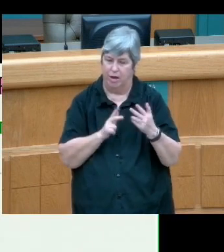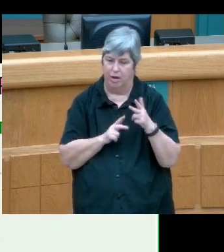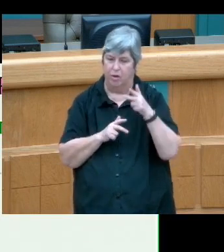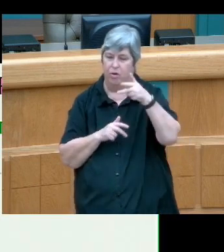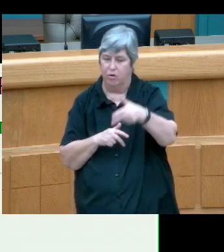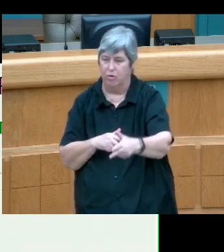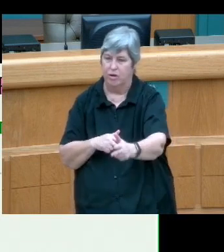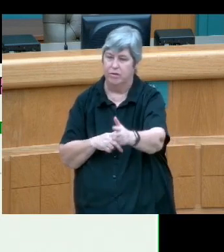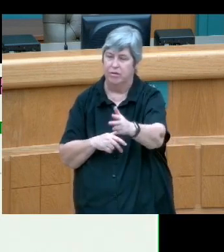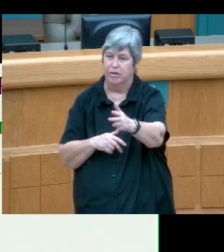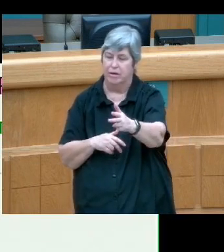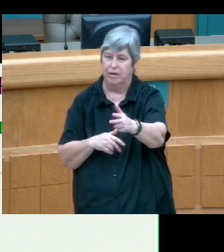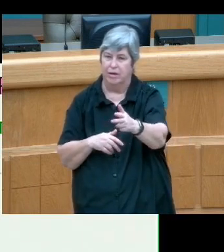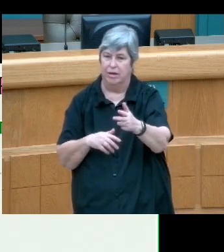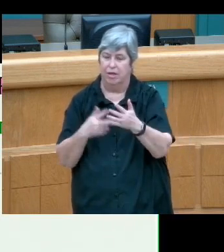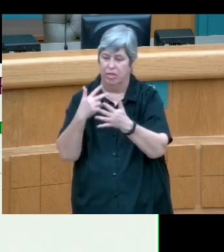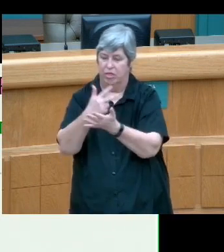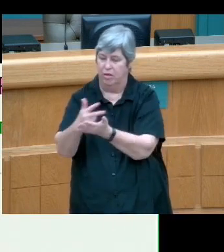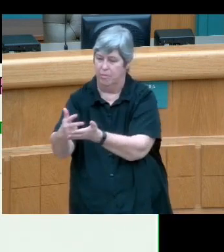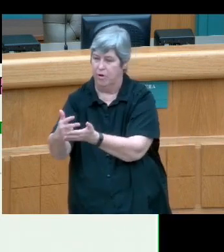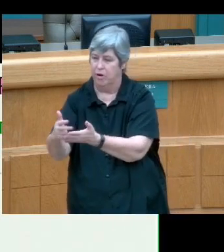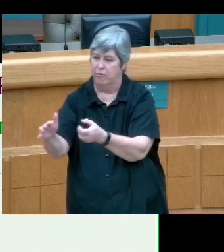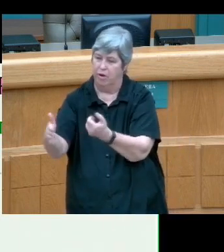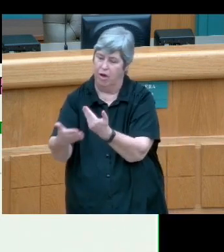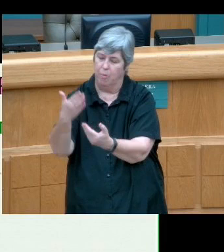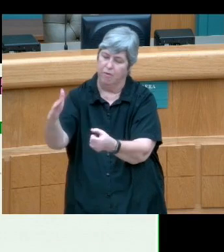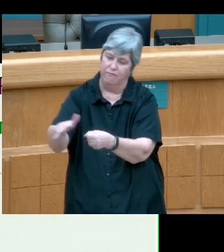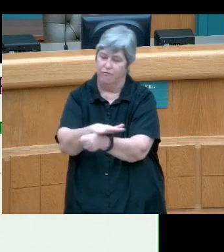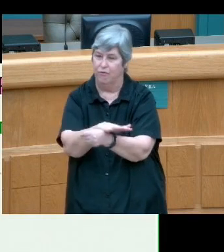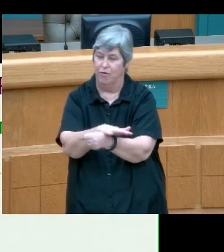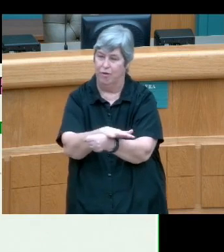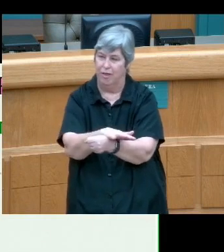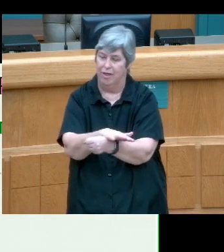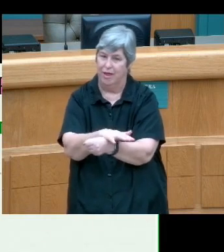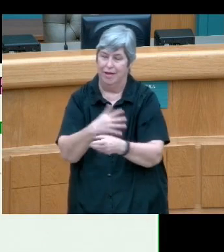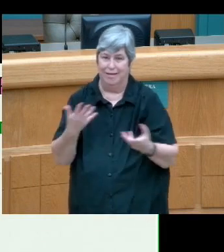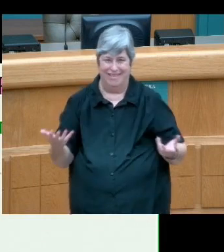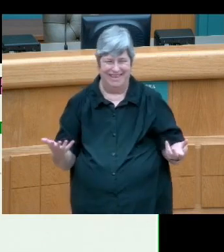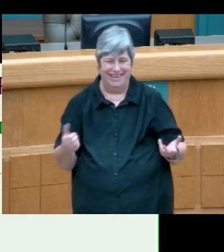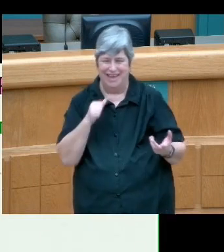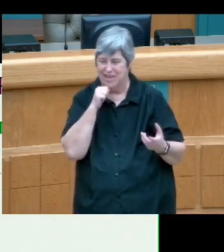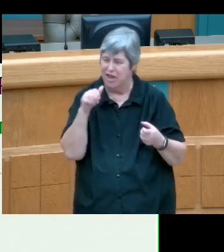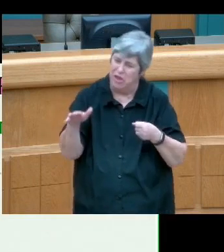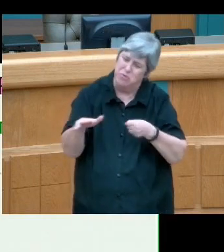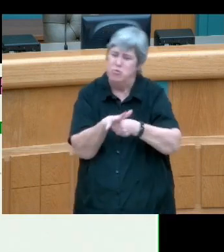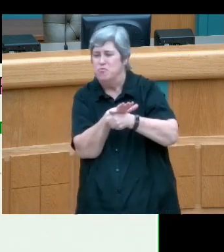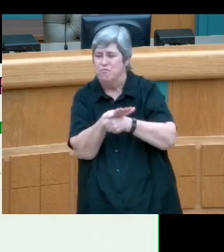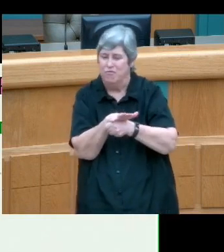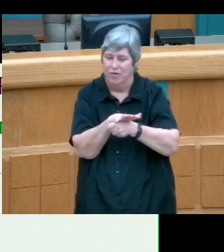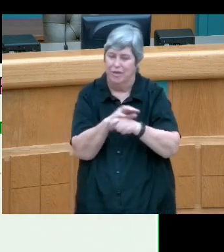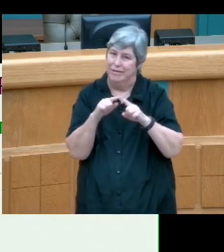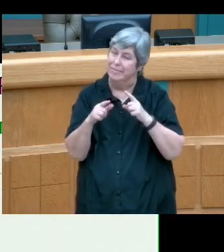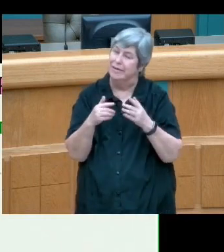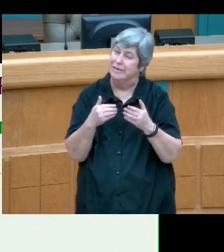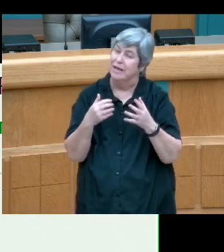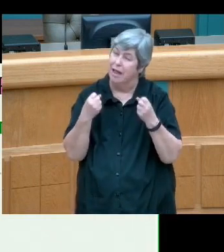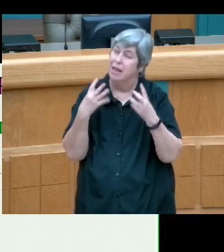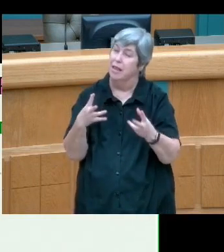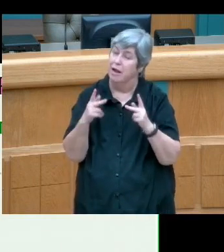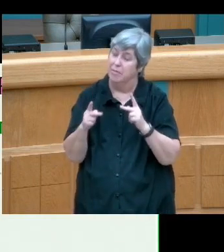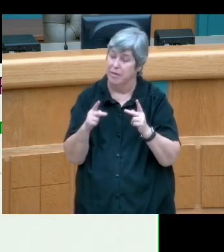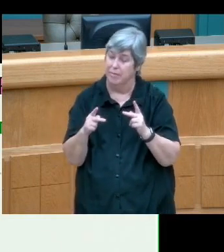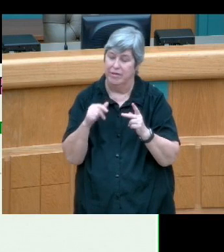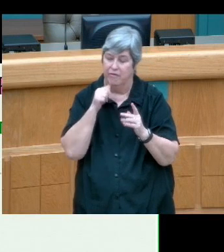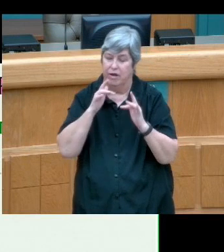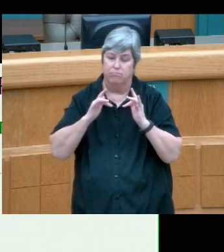the intersection, the parking lot was close to full where I was going. It wasn't completely full, but it was a lot different